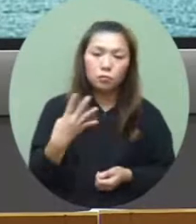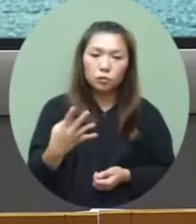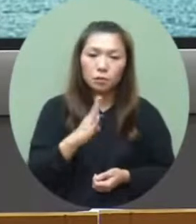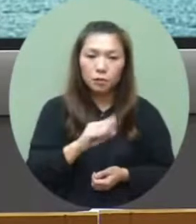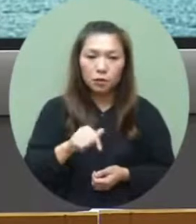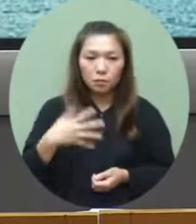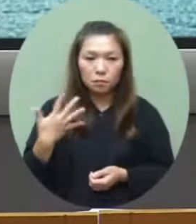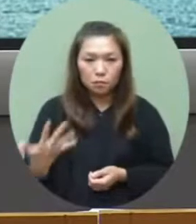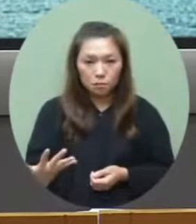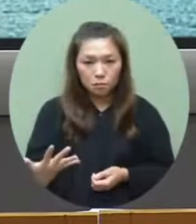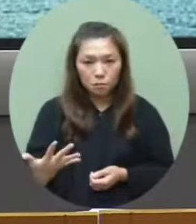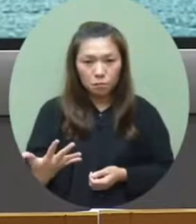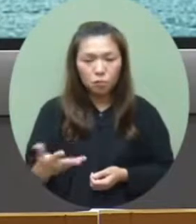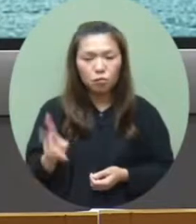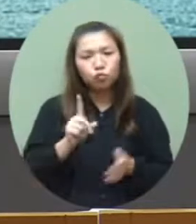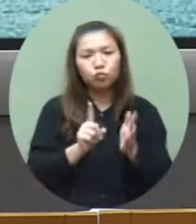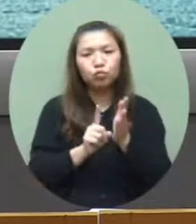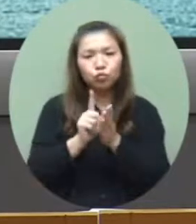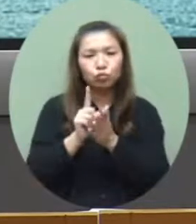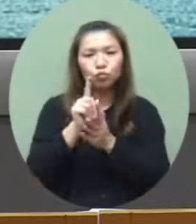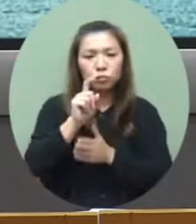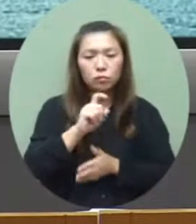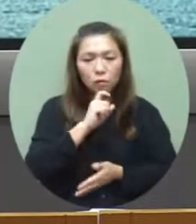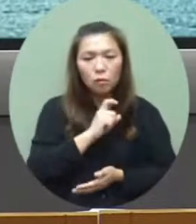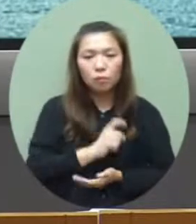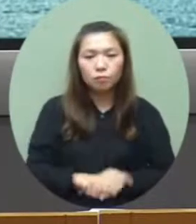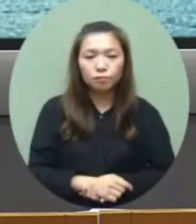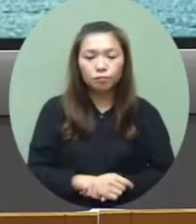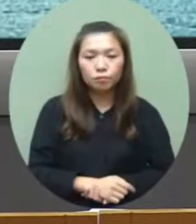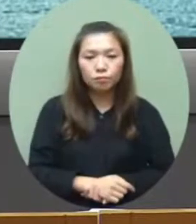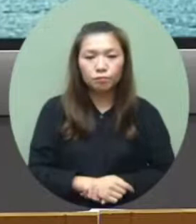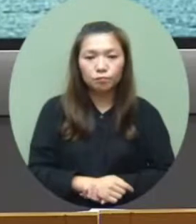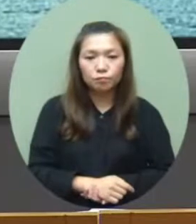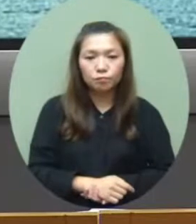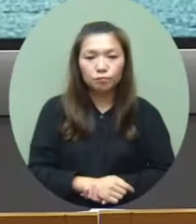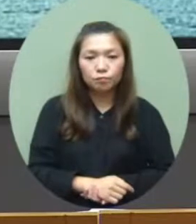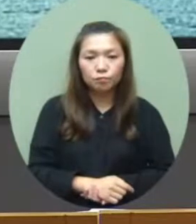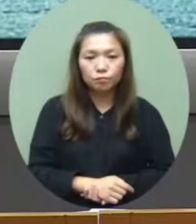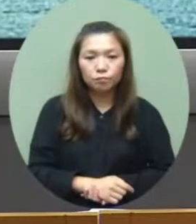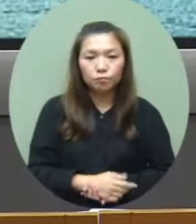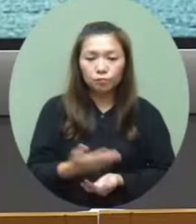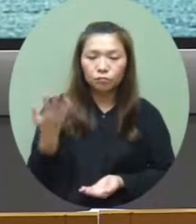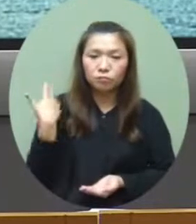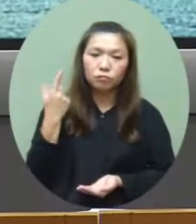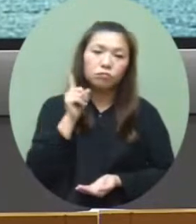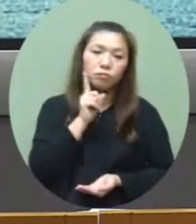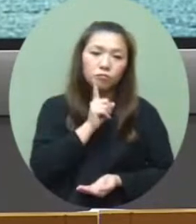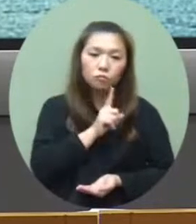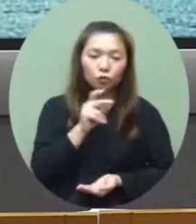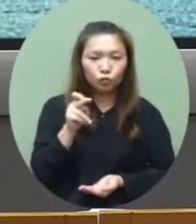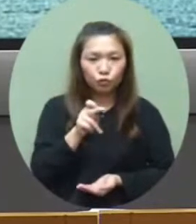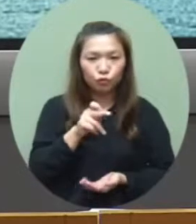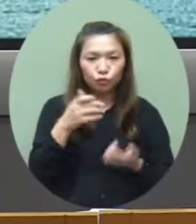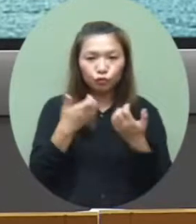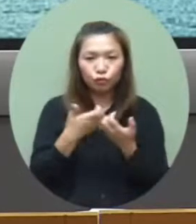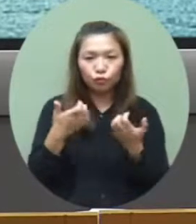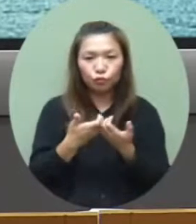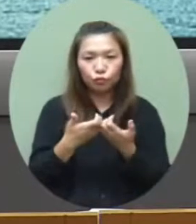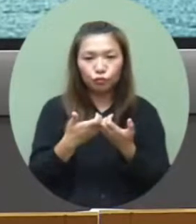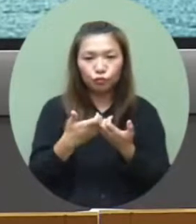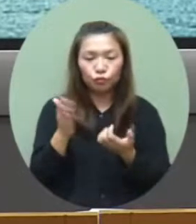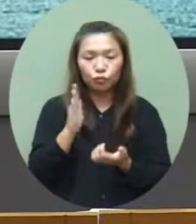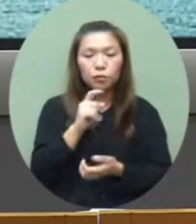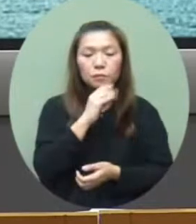BA 0.4, BA 0.5, we've seen an increasing trend. Over the past week, on